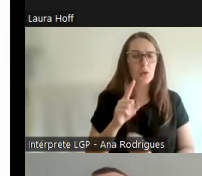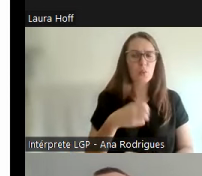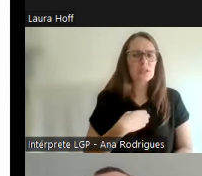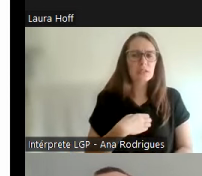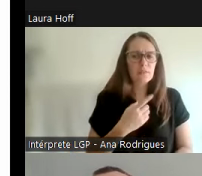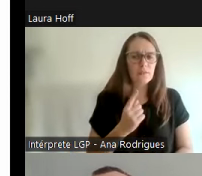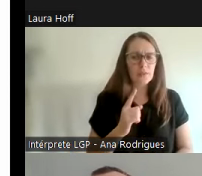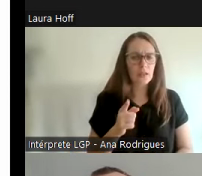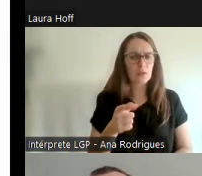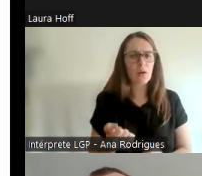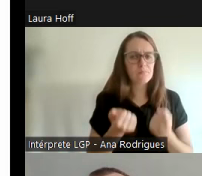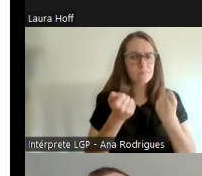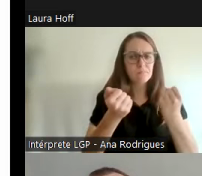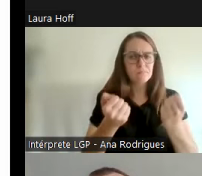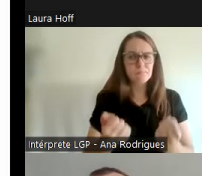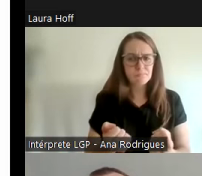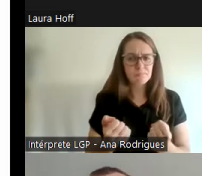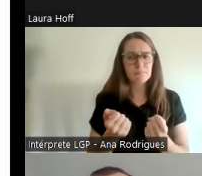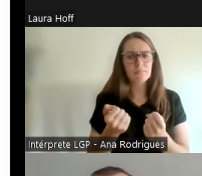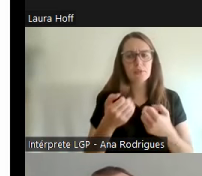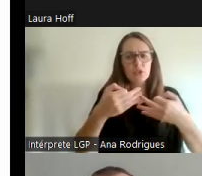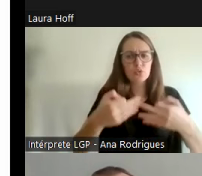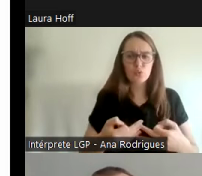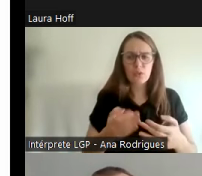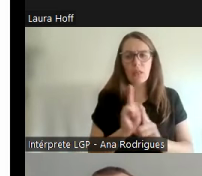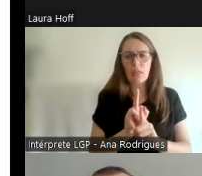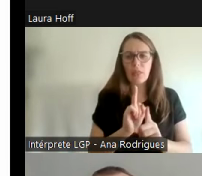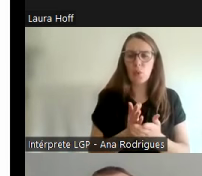correct the injustice